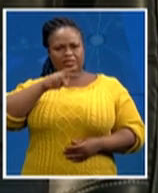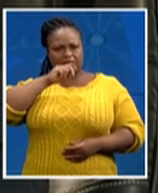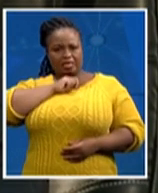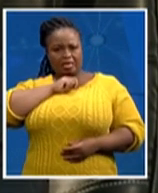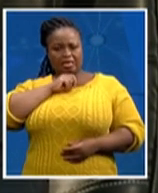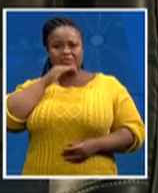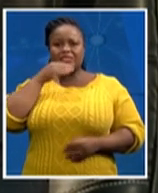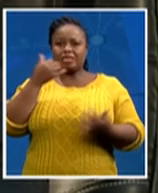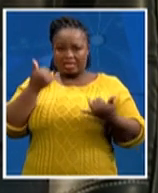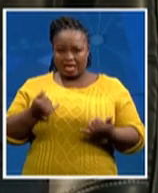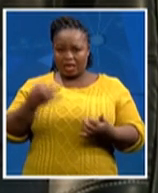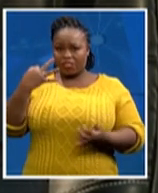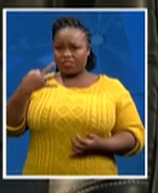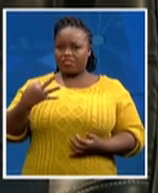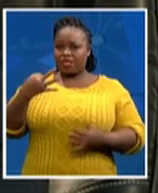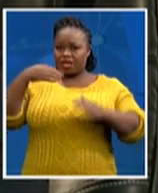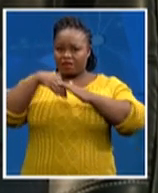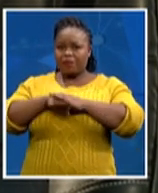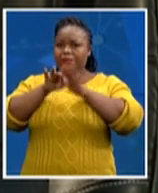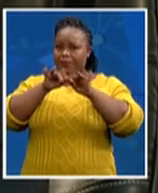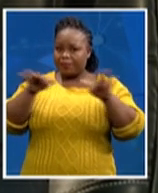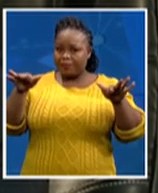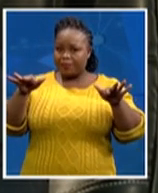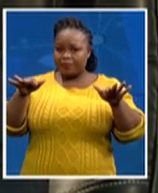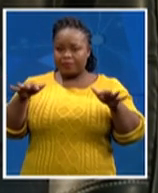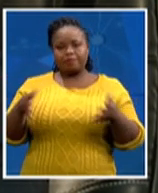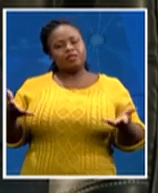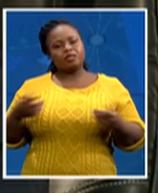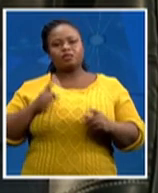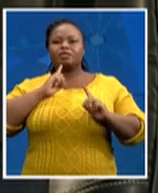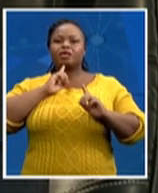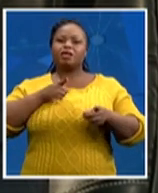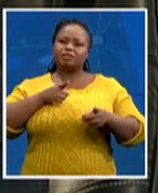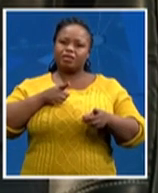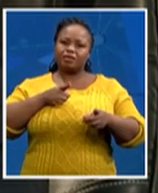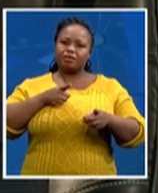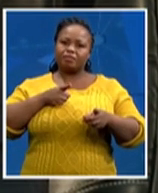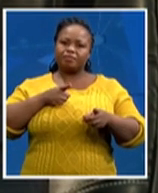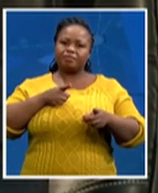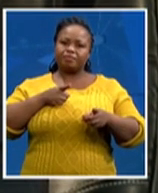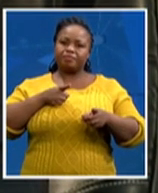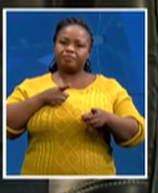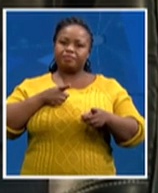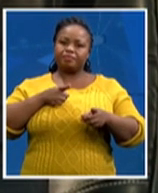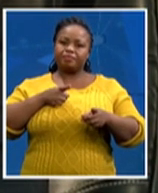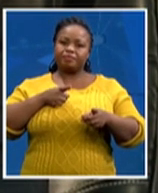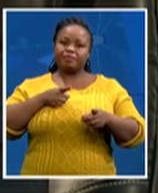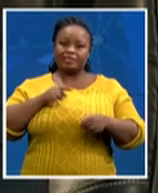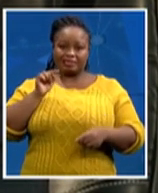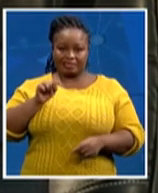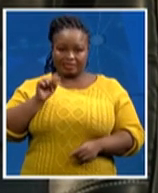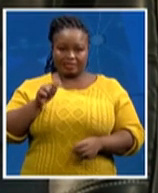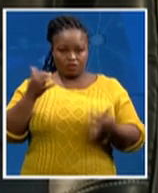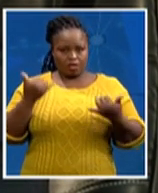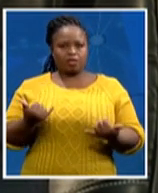or not. The answer is that at this stage, we will say no.